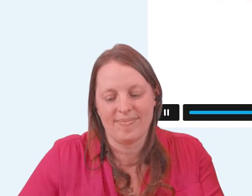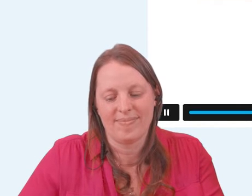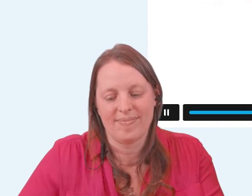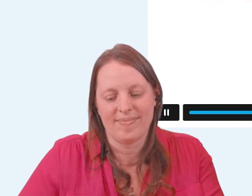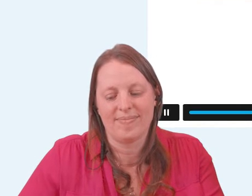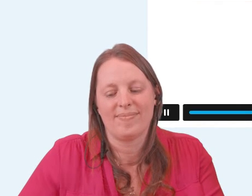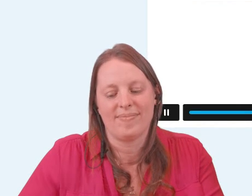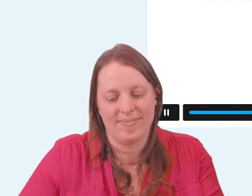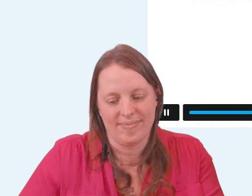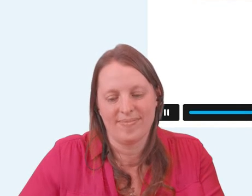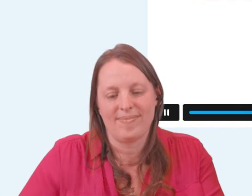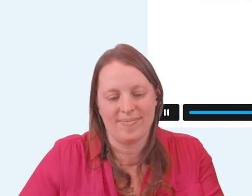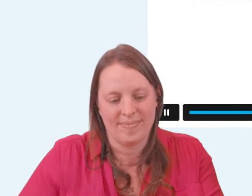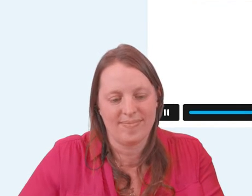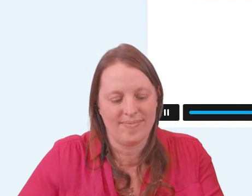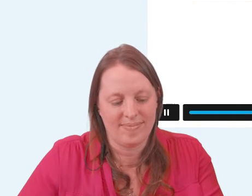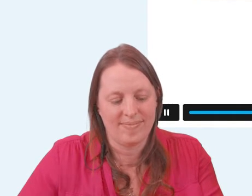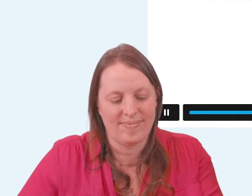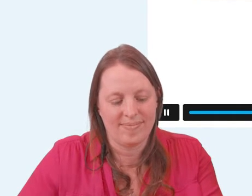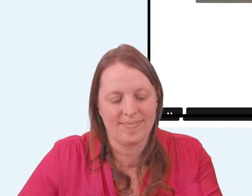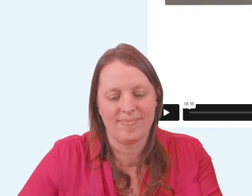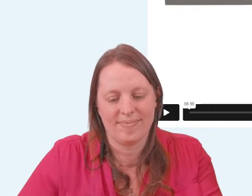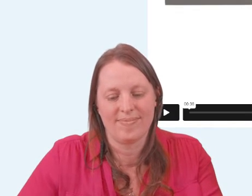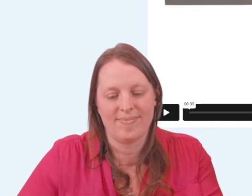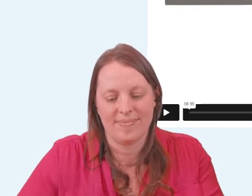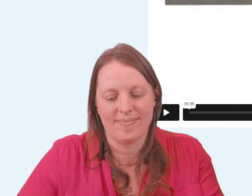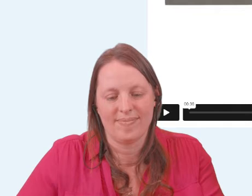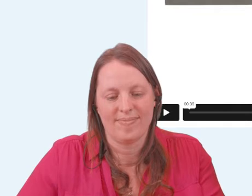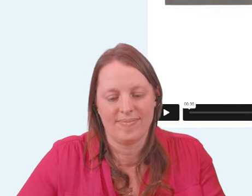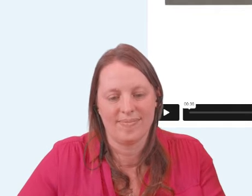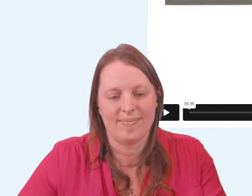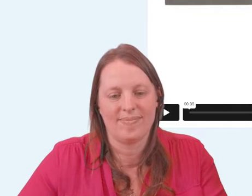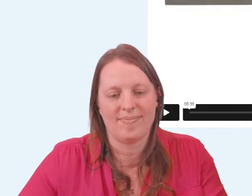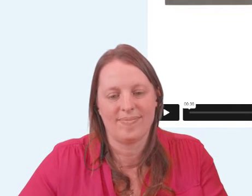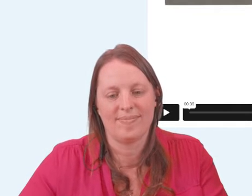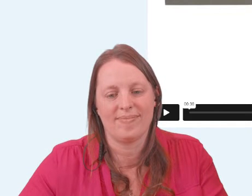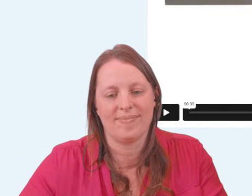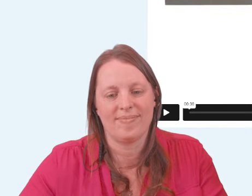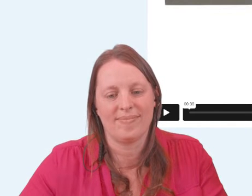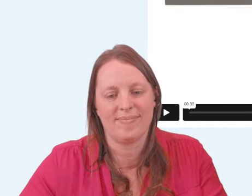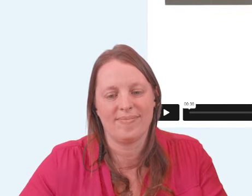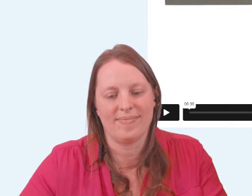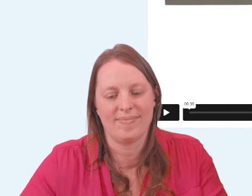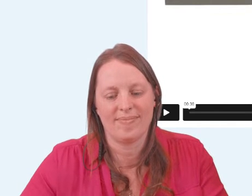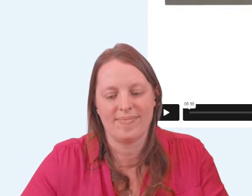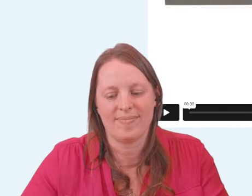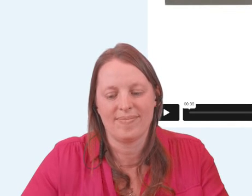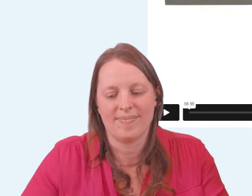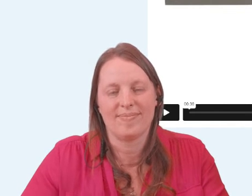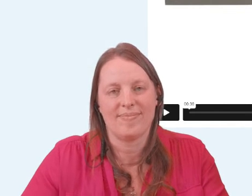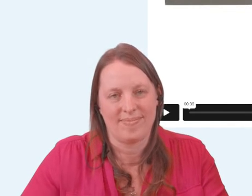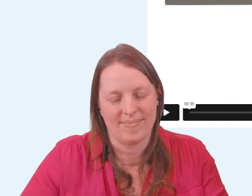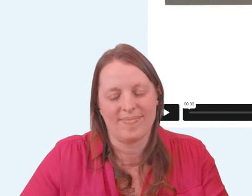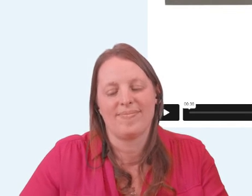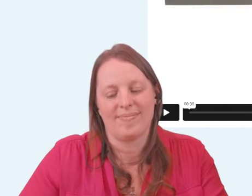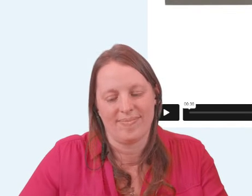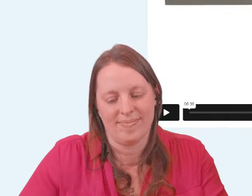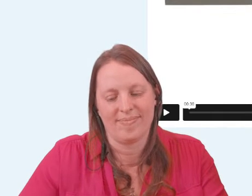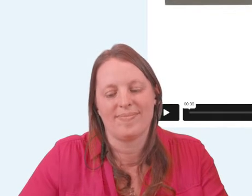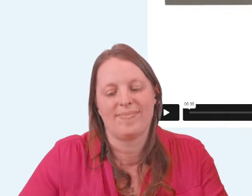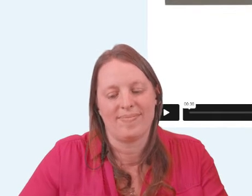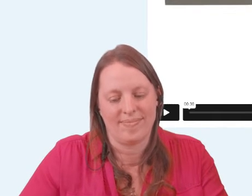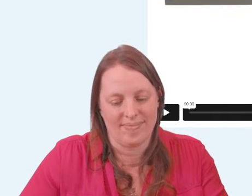neck problem, or neurovegetative symptoms. Okay, I use Guffoni maneuver in geotropic, only